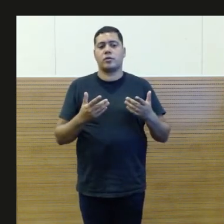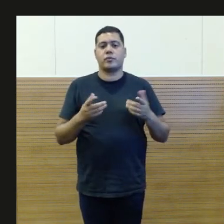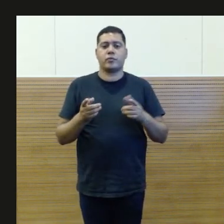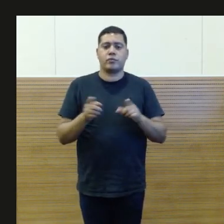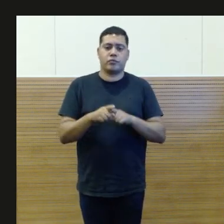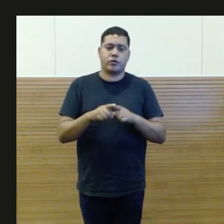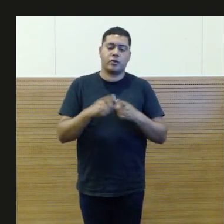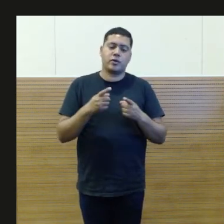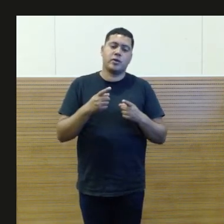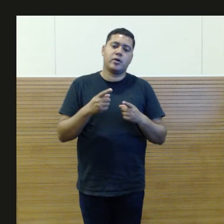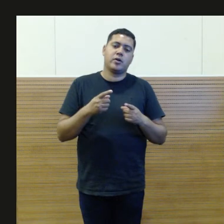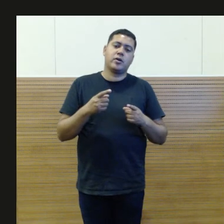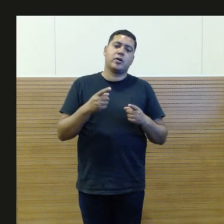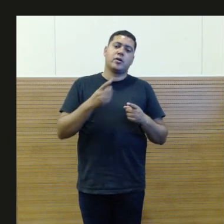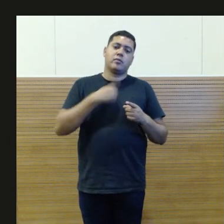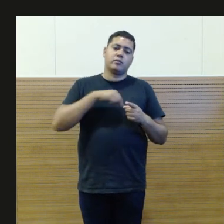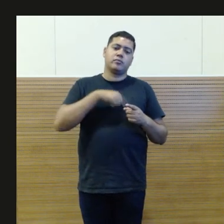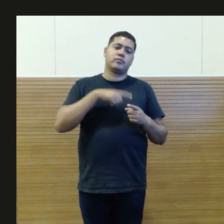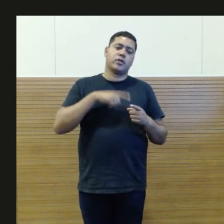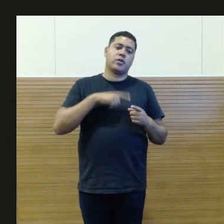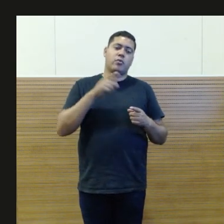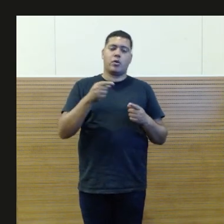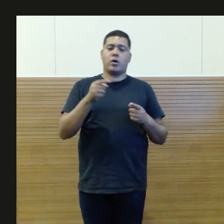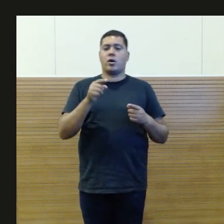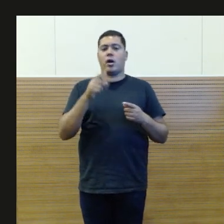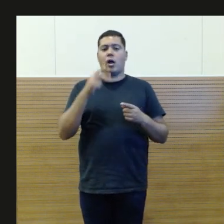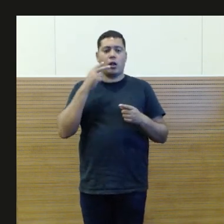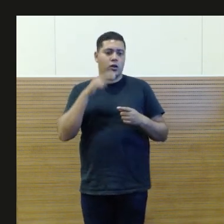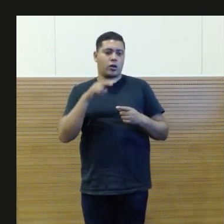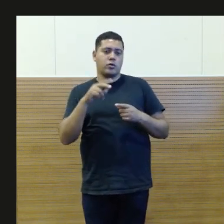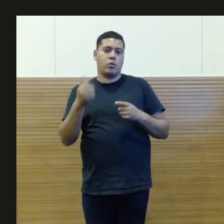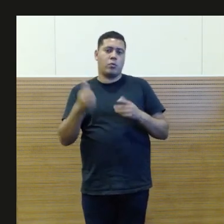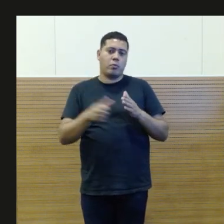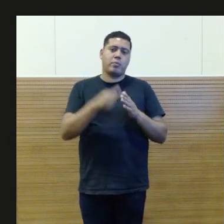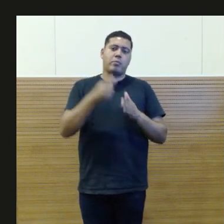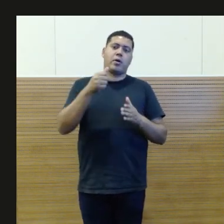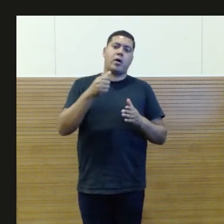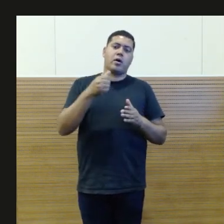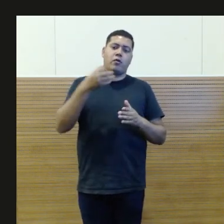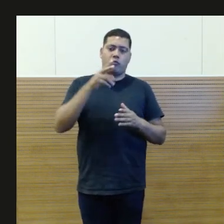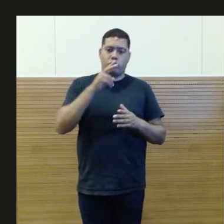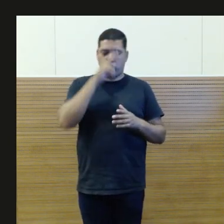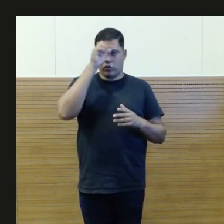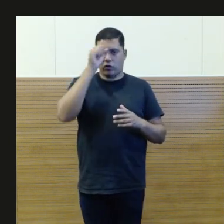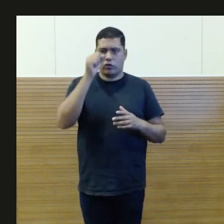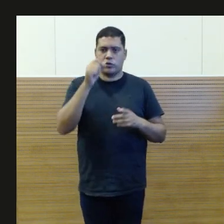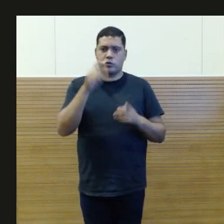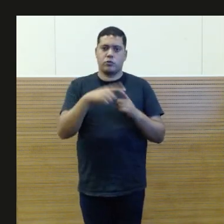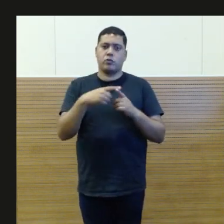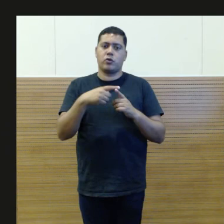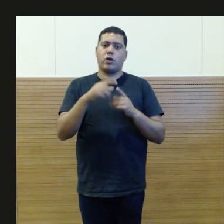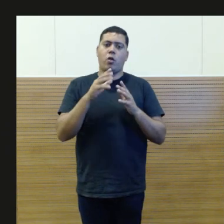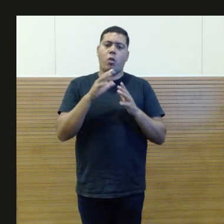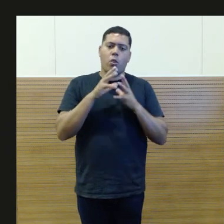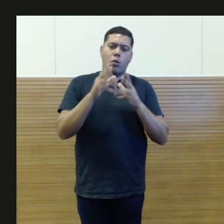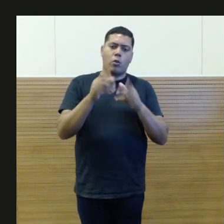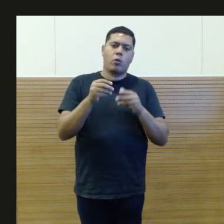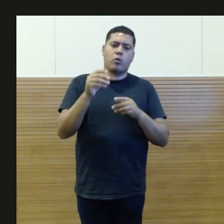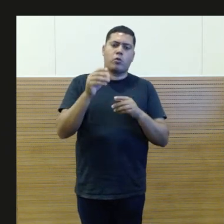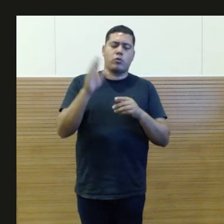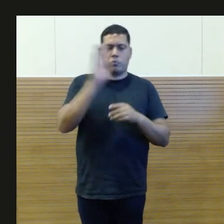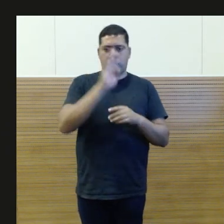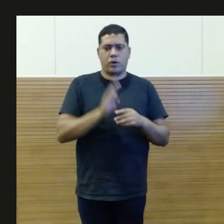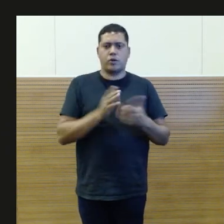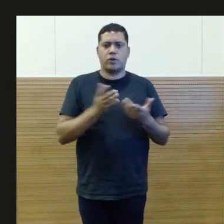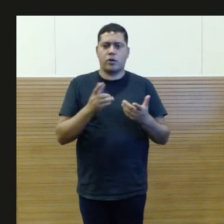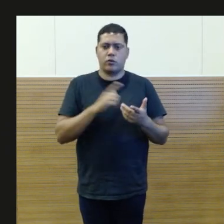processed foods in the Brazilian for the Brazilians. And yes, there is an increase in the consumption of ultra processed foods, but it is possible